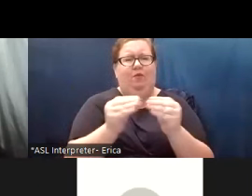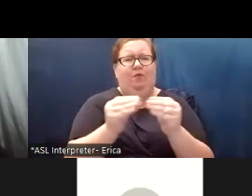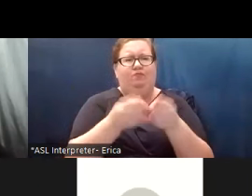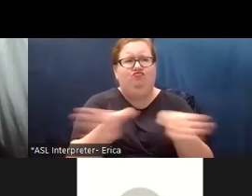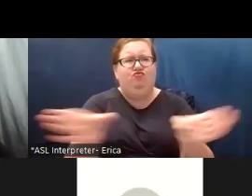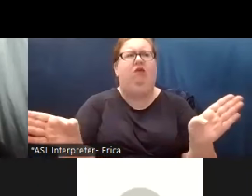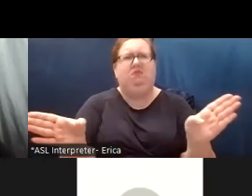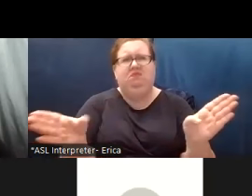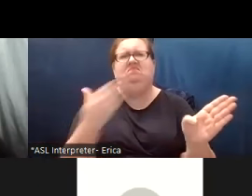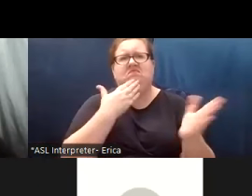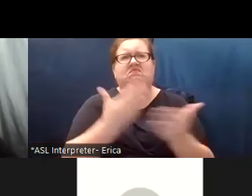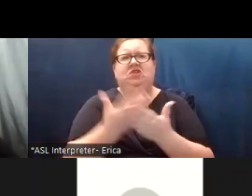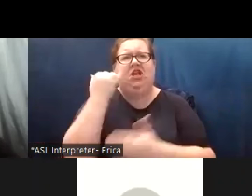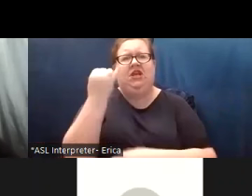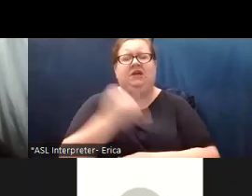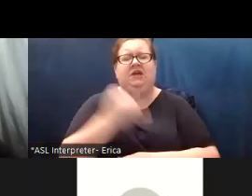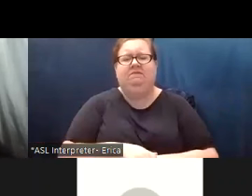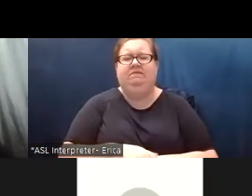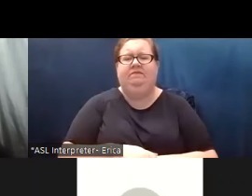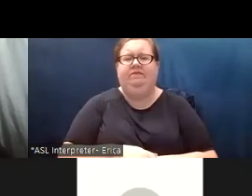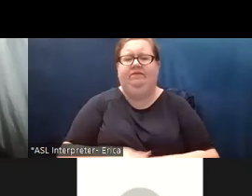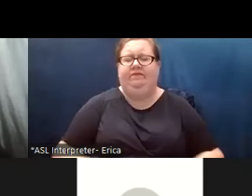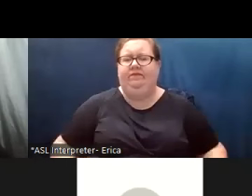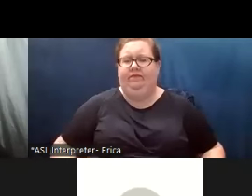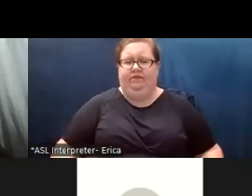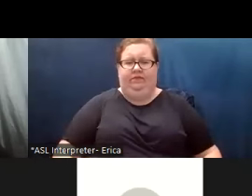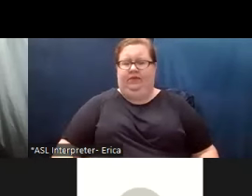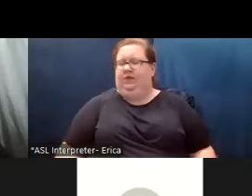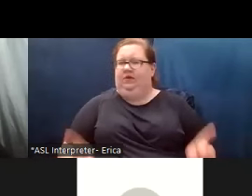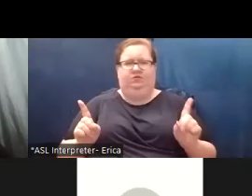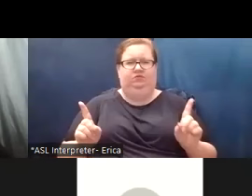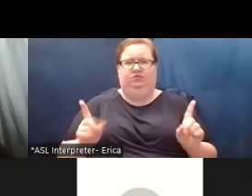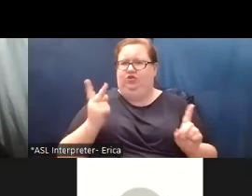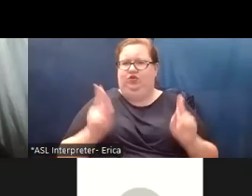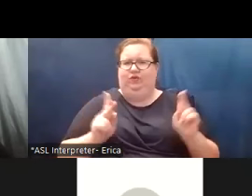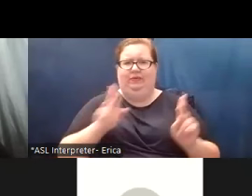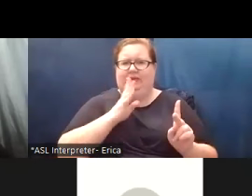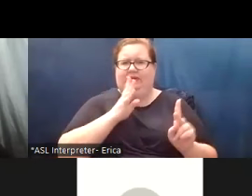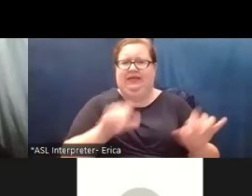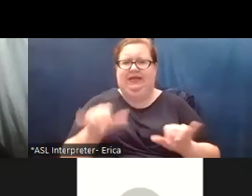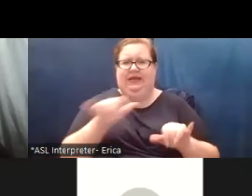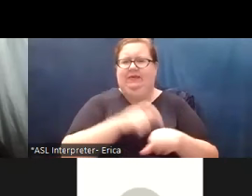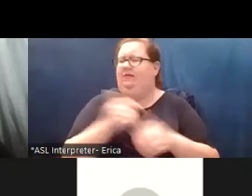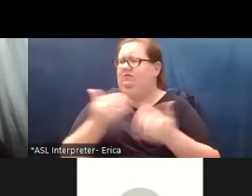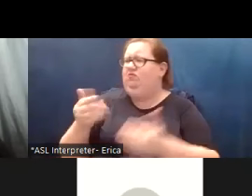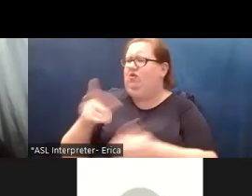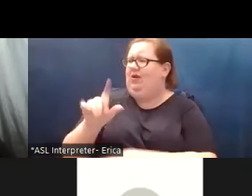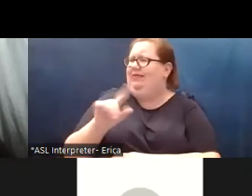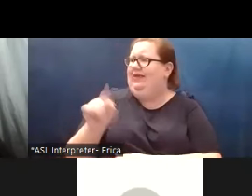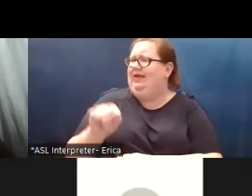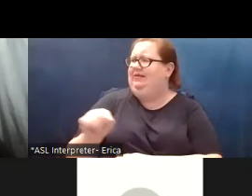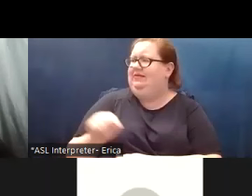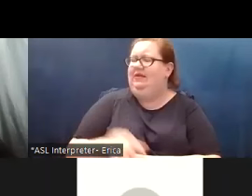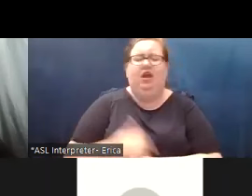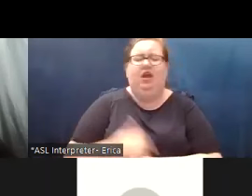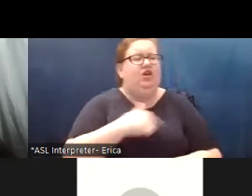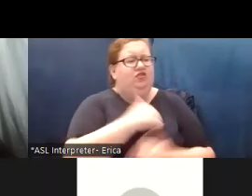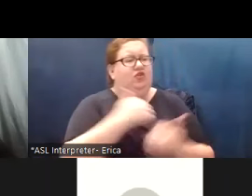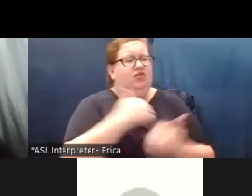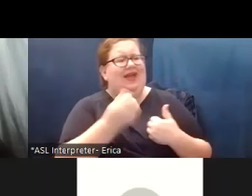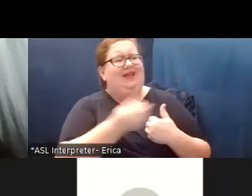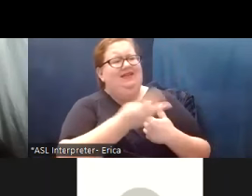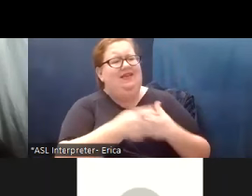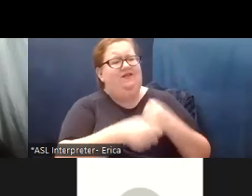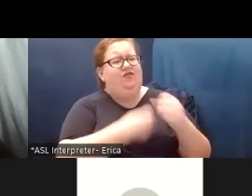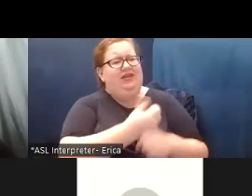idea. For example, go ahead, Liz. Go ahead, Liz. Well, we had several years ago, we